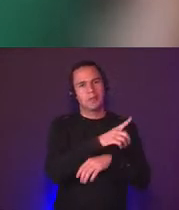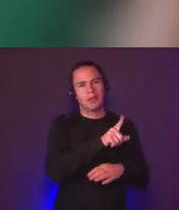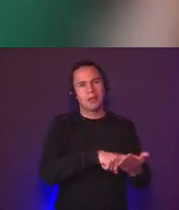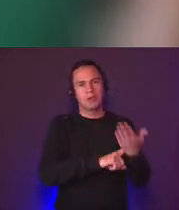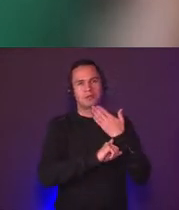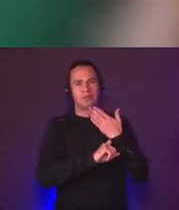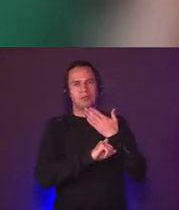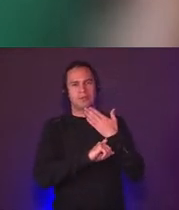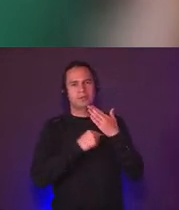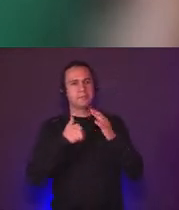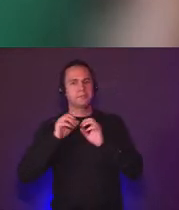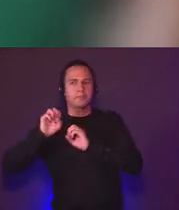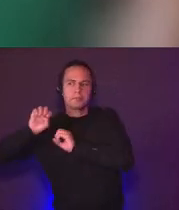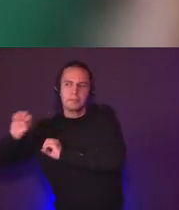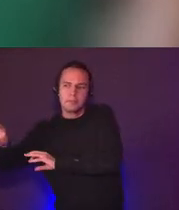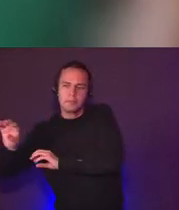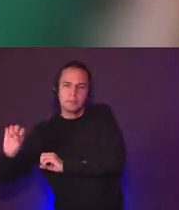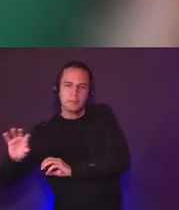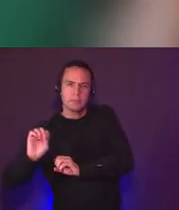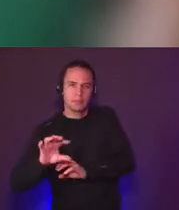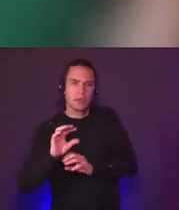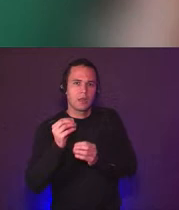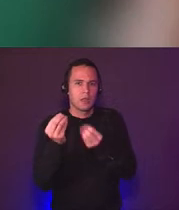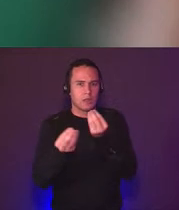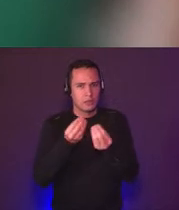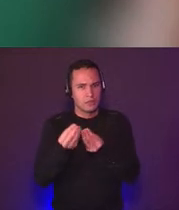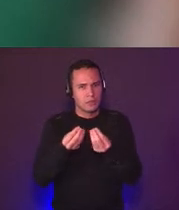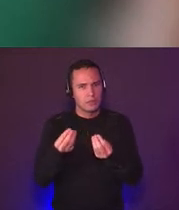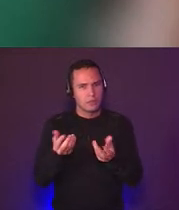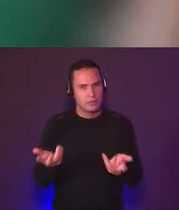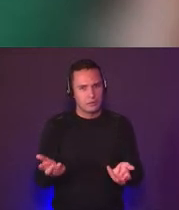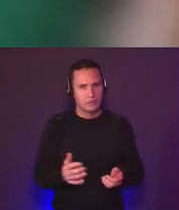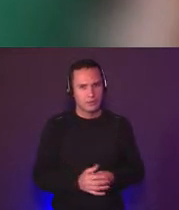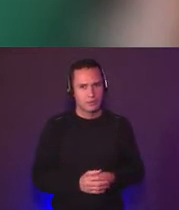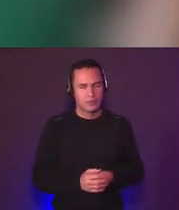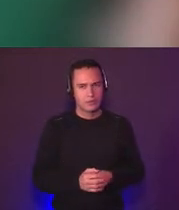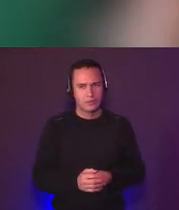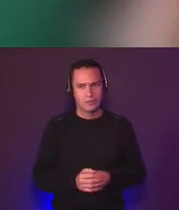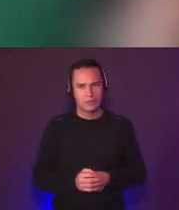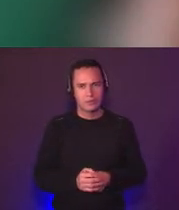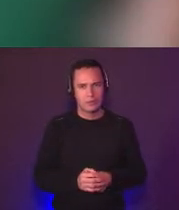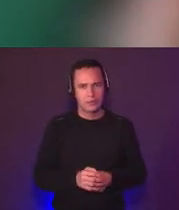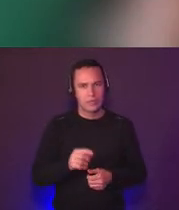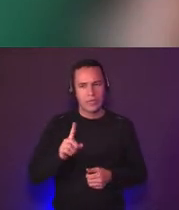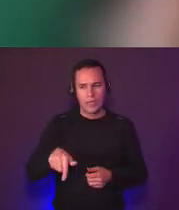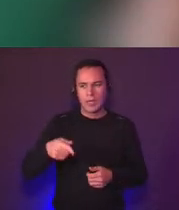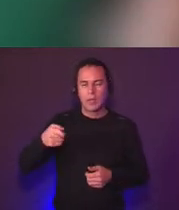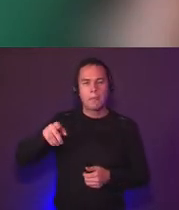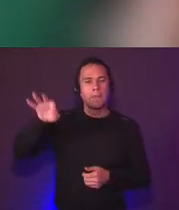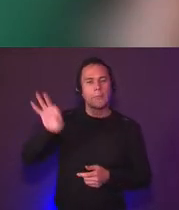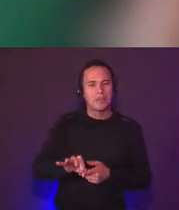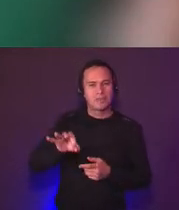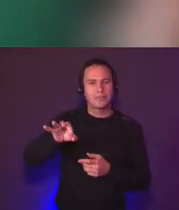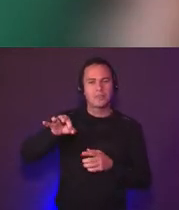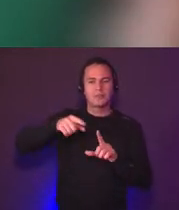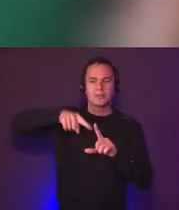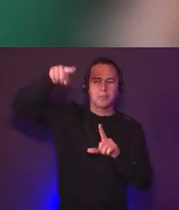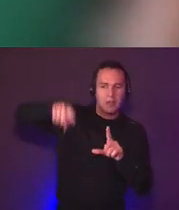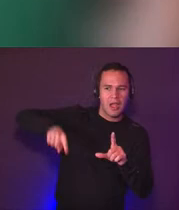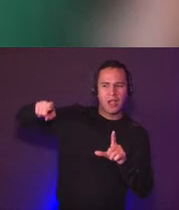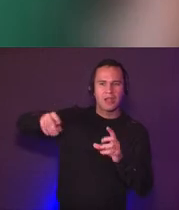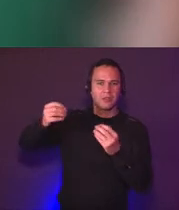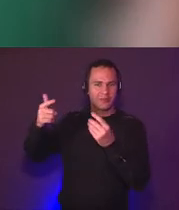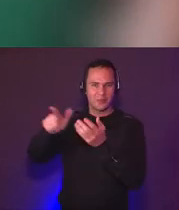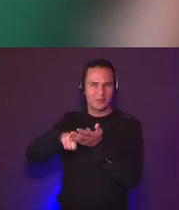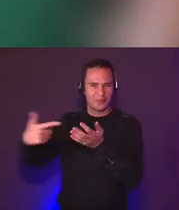pretty amazing story for, let's see, that would have been 25, 30 years ago. And that's, that was Phil, though. He would take